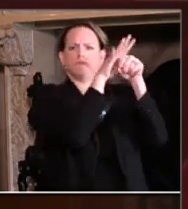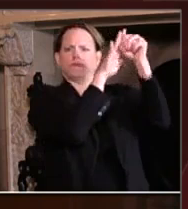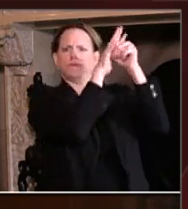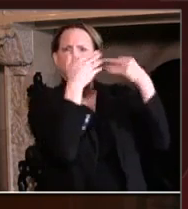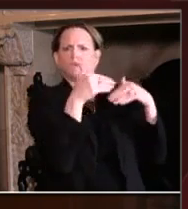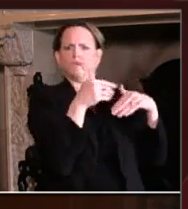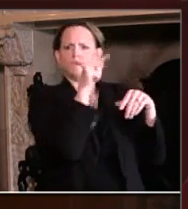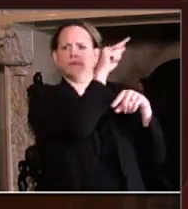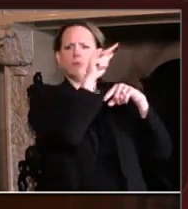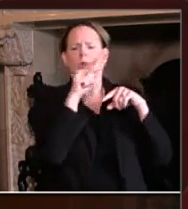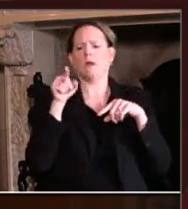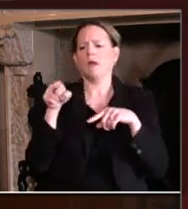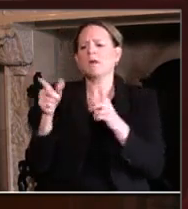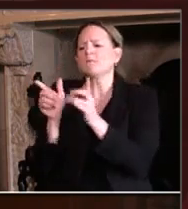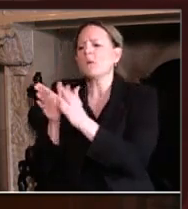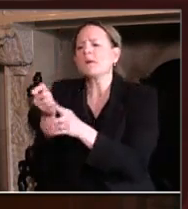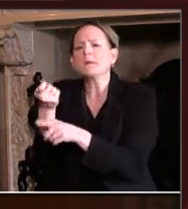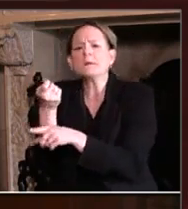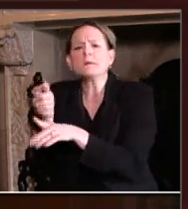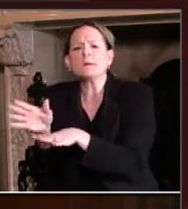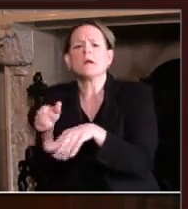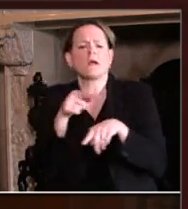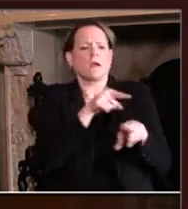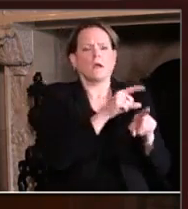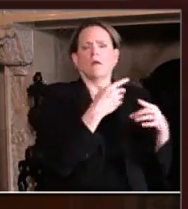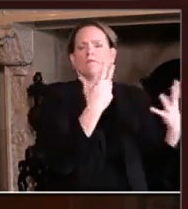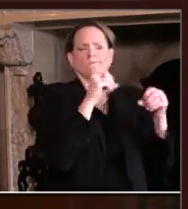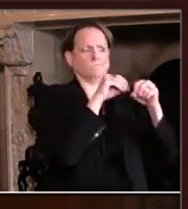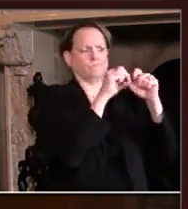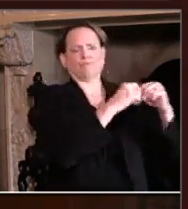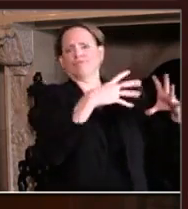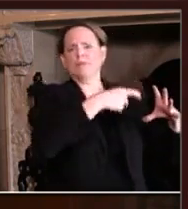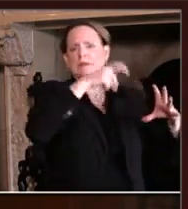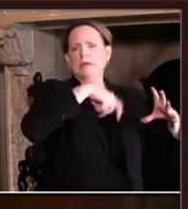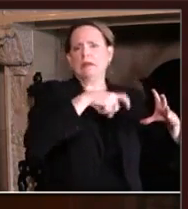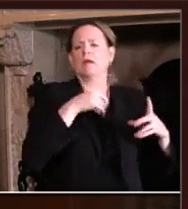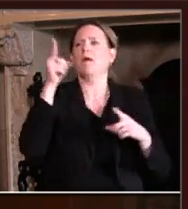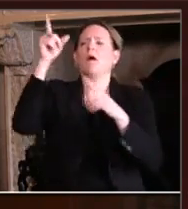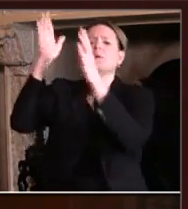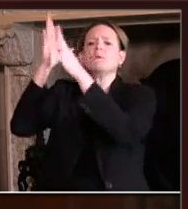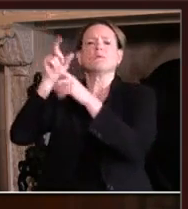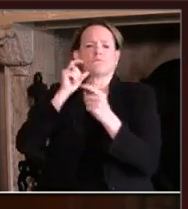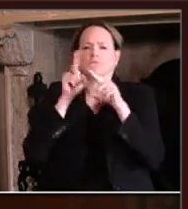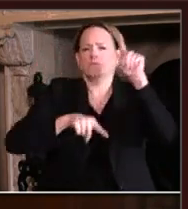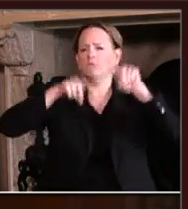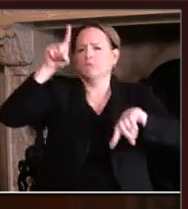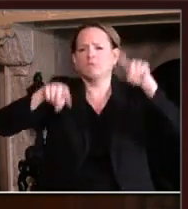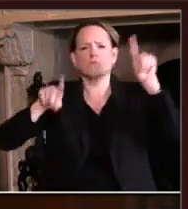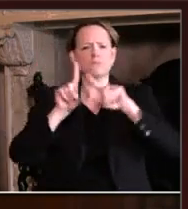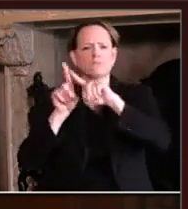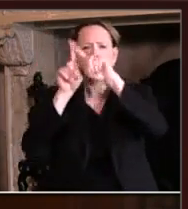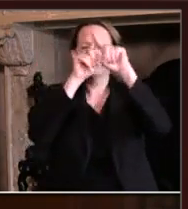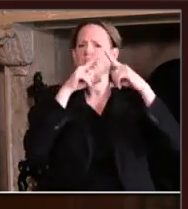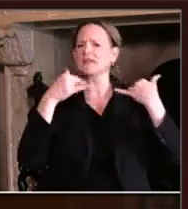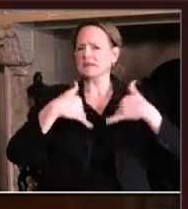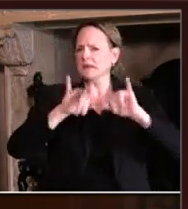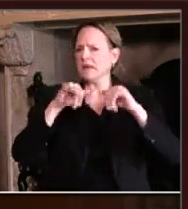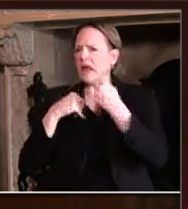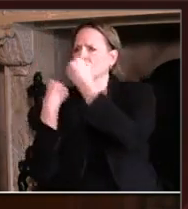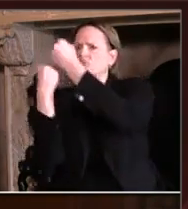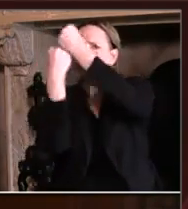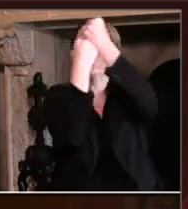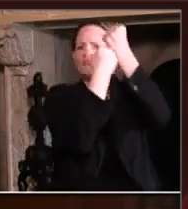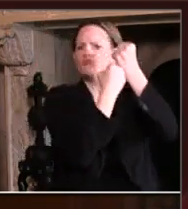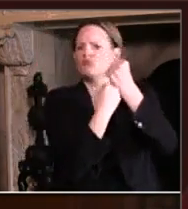recovery needs of their friends, families, and neighbors. Some of the eligible costs for local governments include